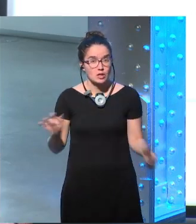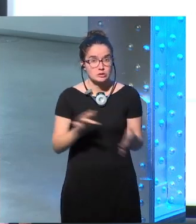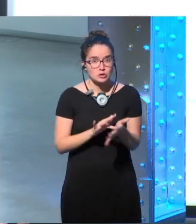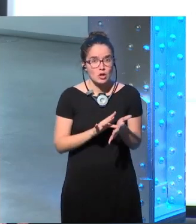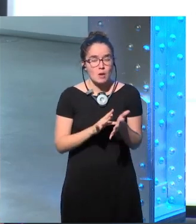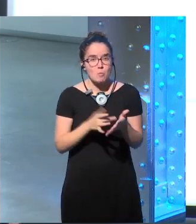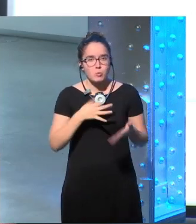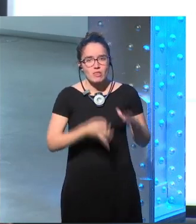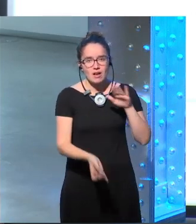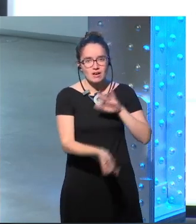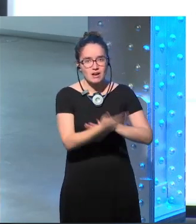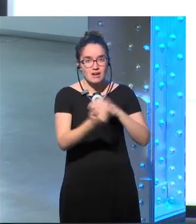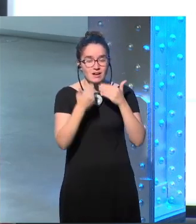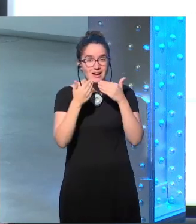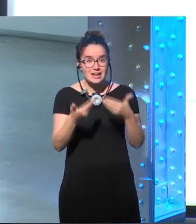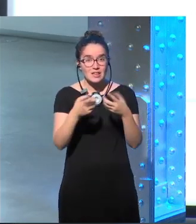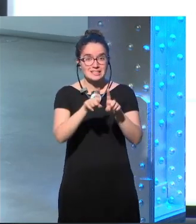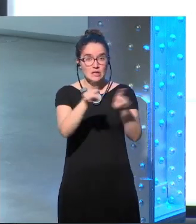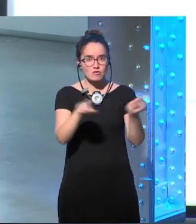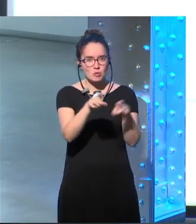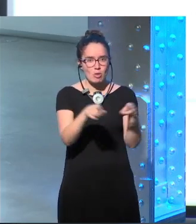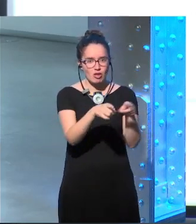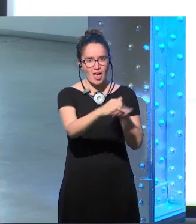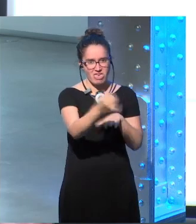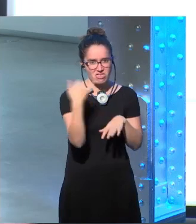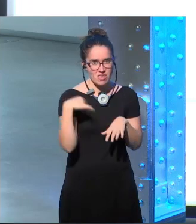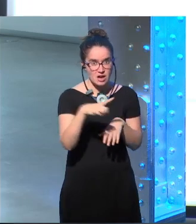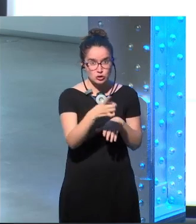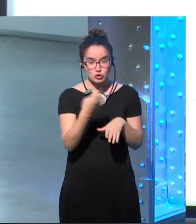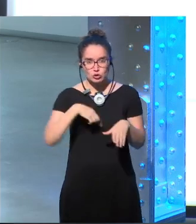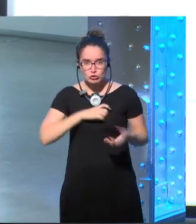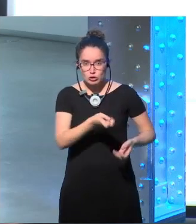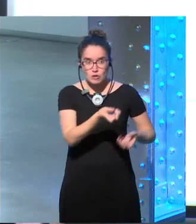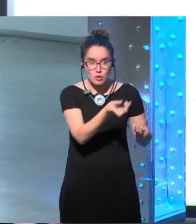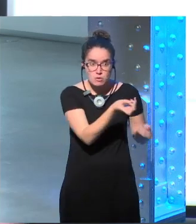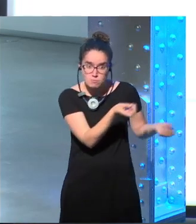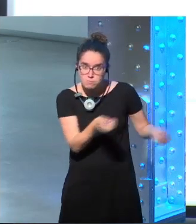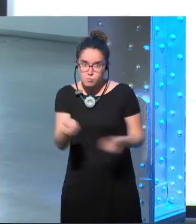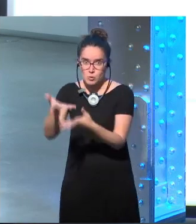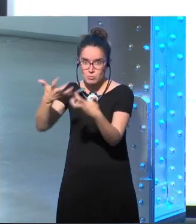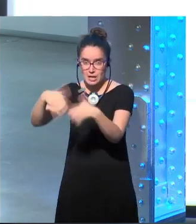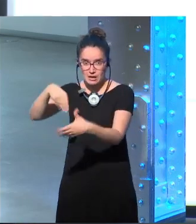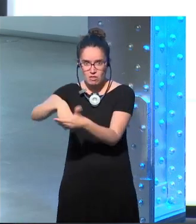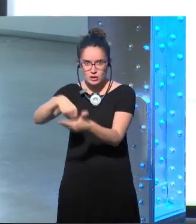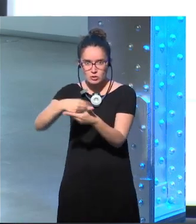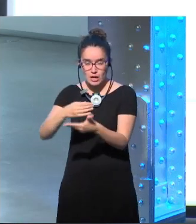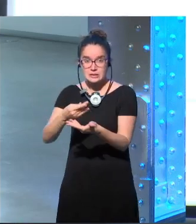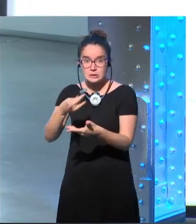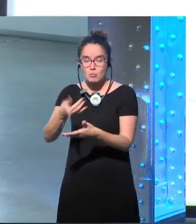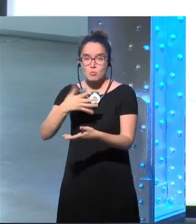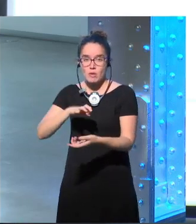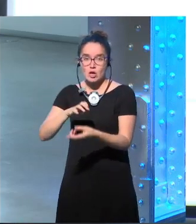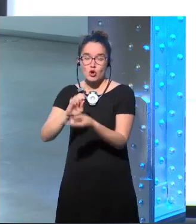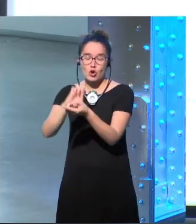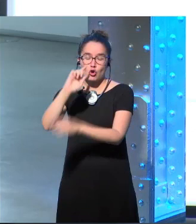that exists and that we give it, right? So it can certainly come with up new combinations, and that may very